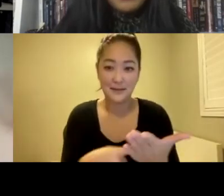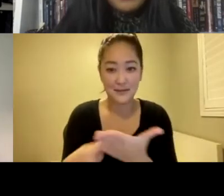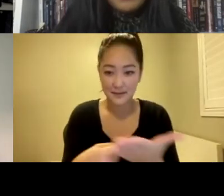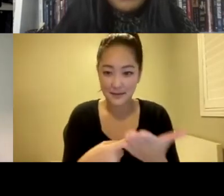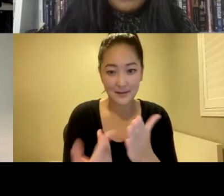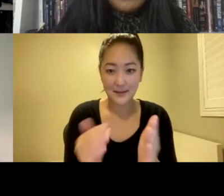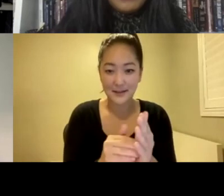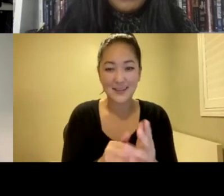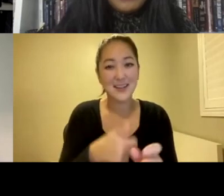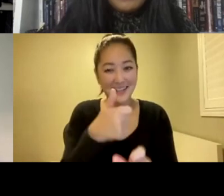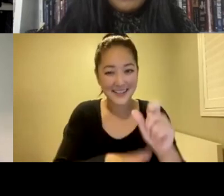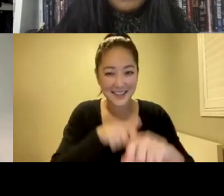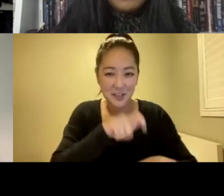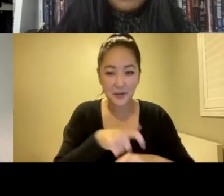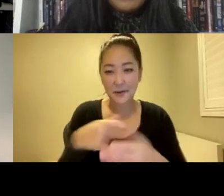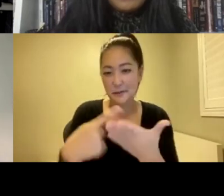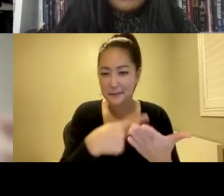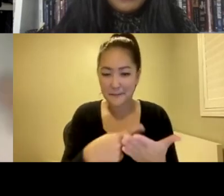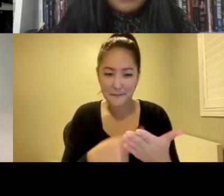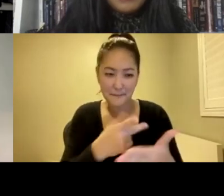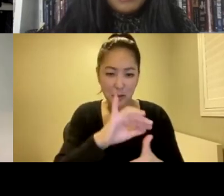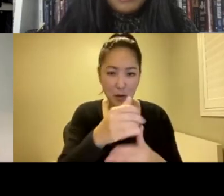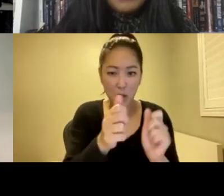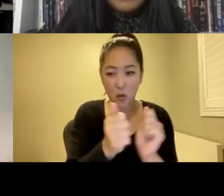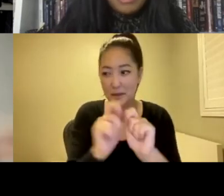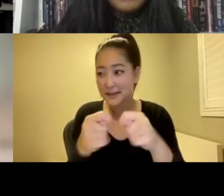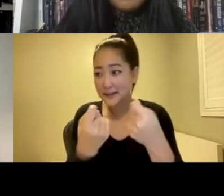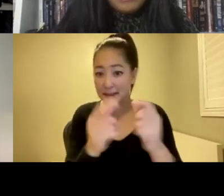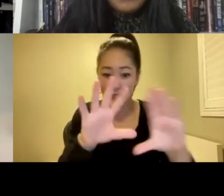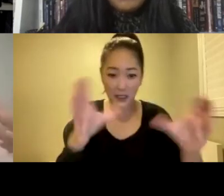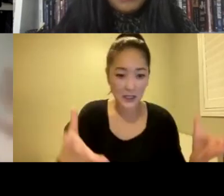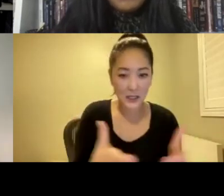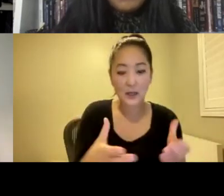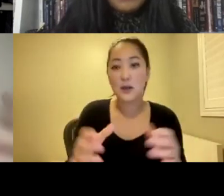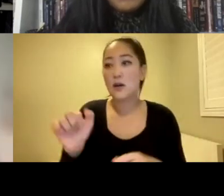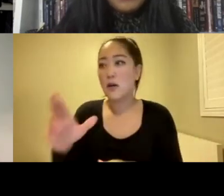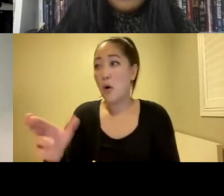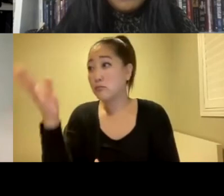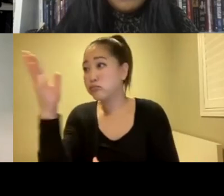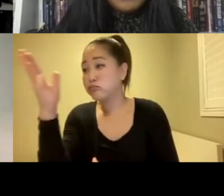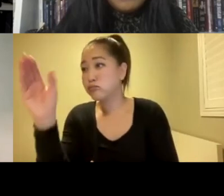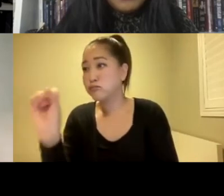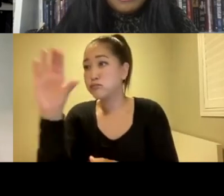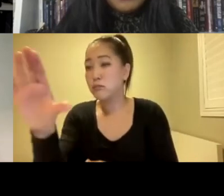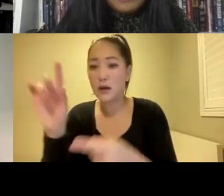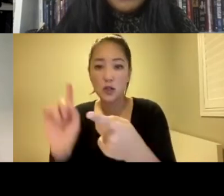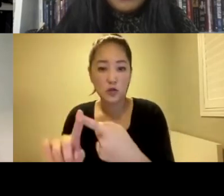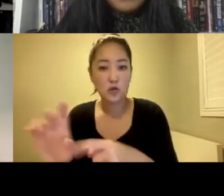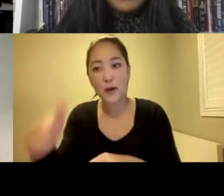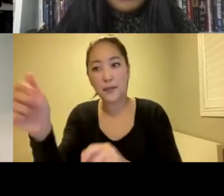every time we seem to talk about the project with people, or we're pitching it, or we're, you know, whatever, it kind of develops still. And